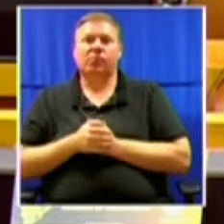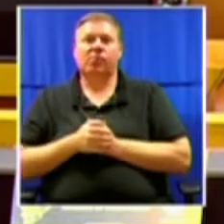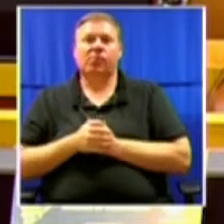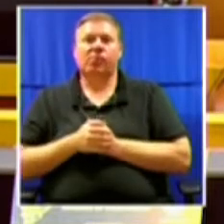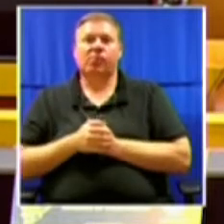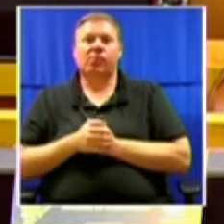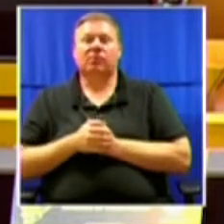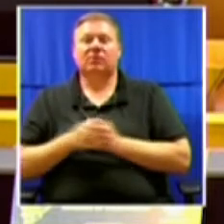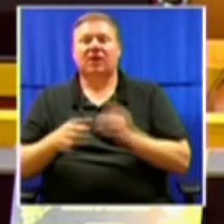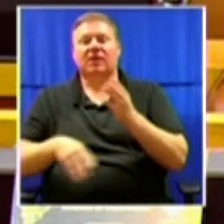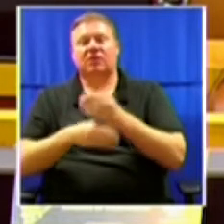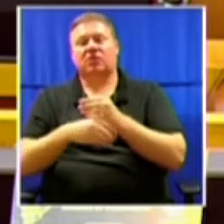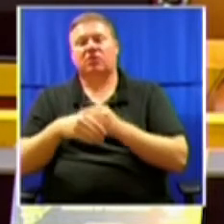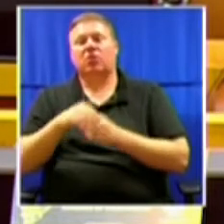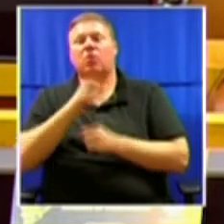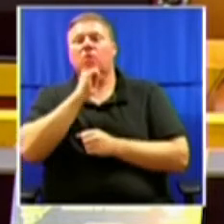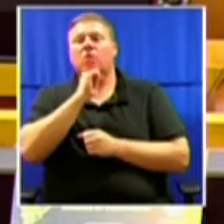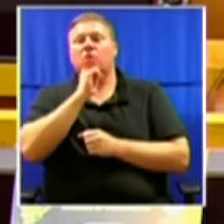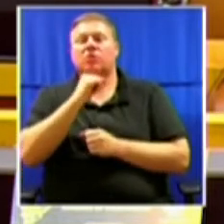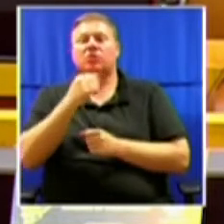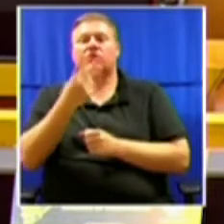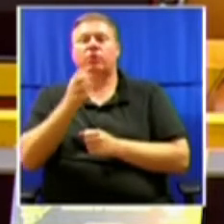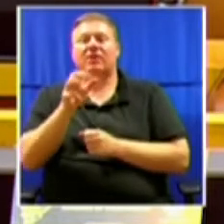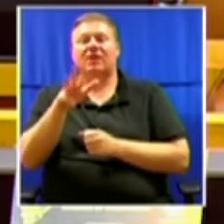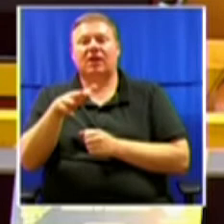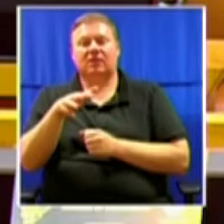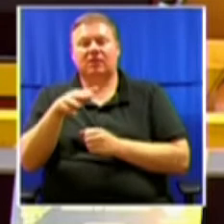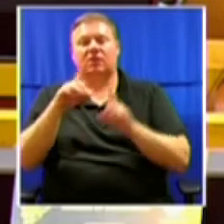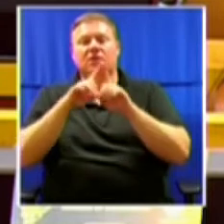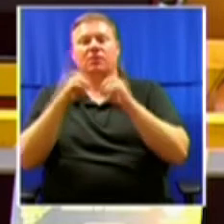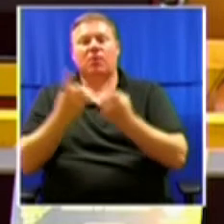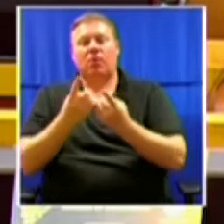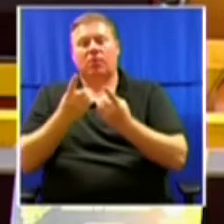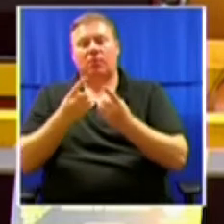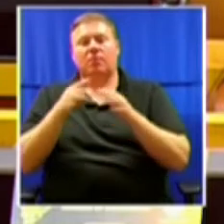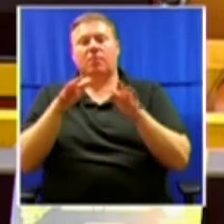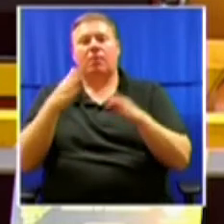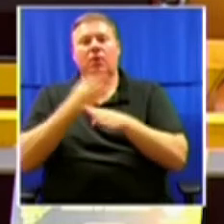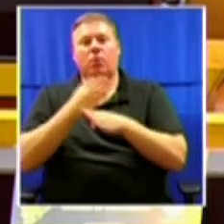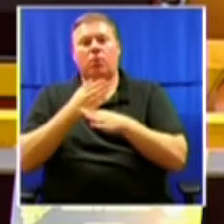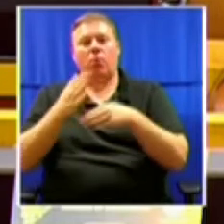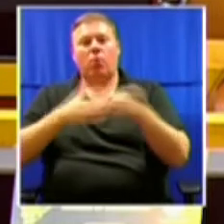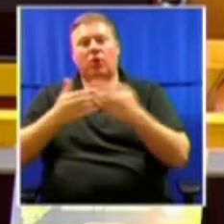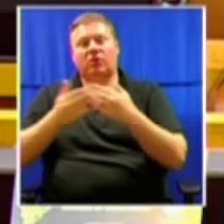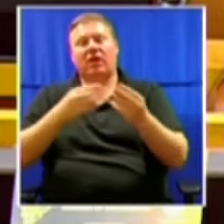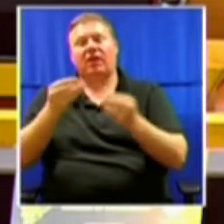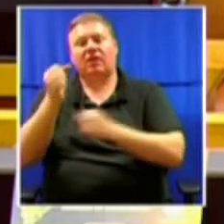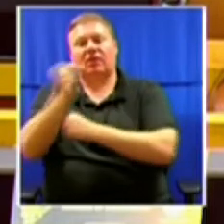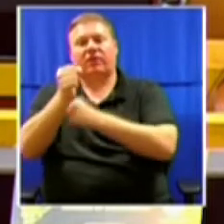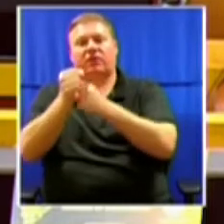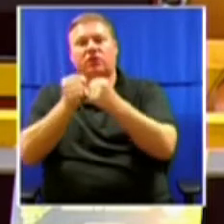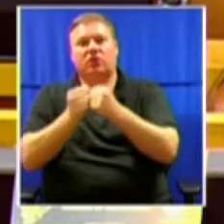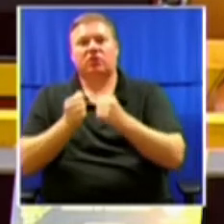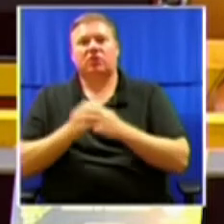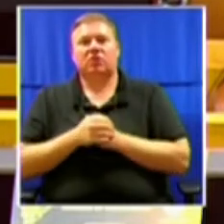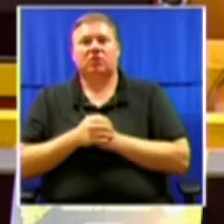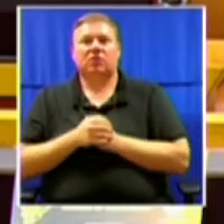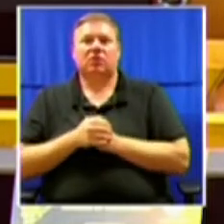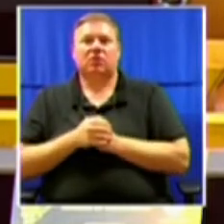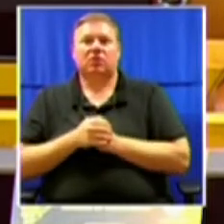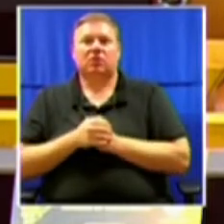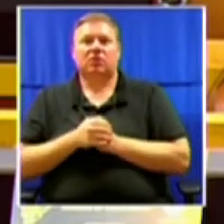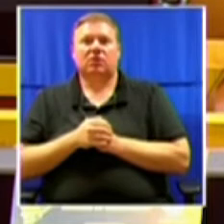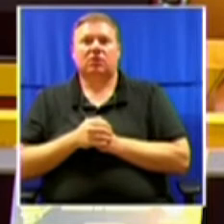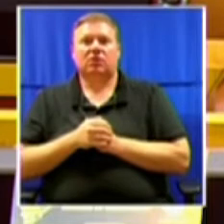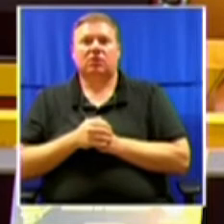In August 2019, the Department of Public Works and Infrastructure was made aware that the portion measuring